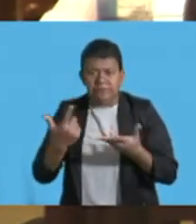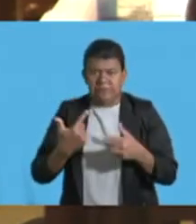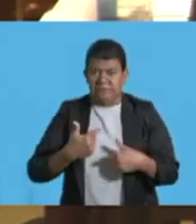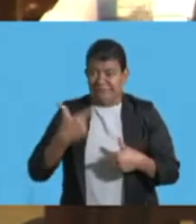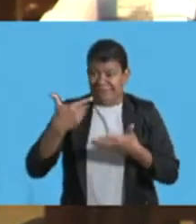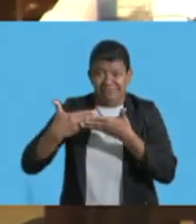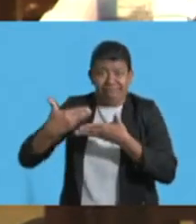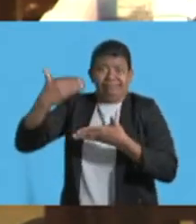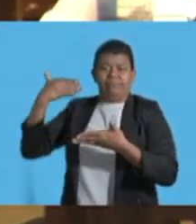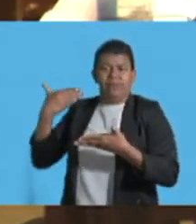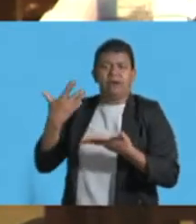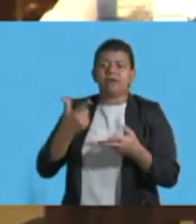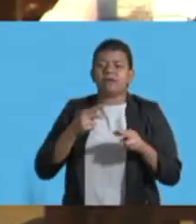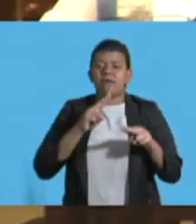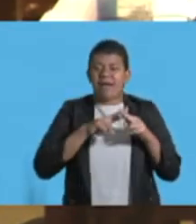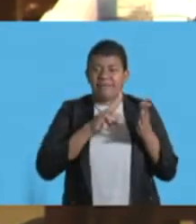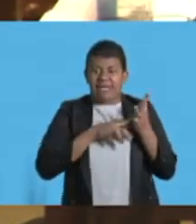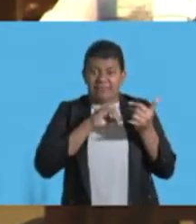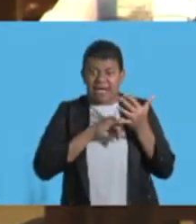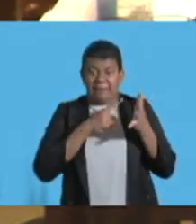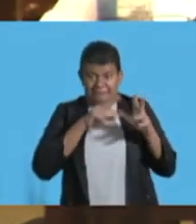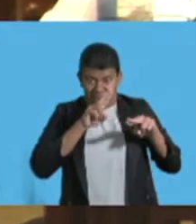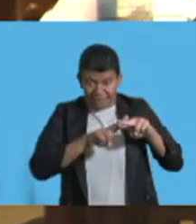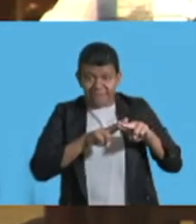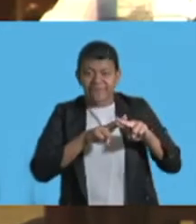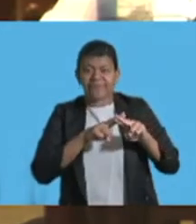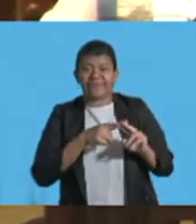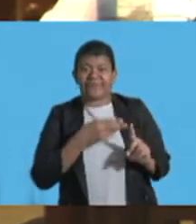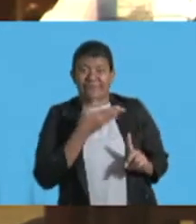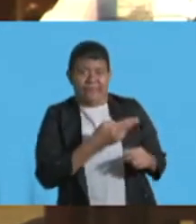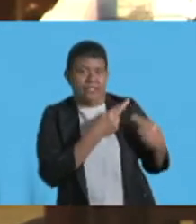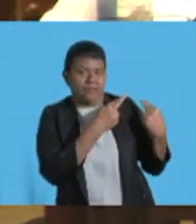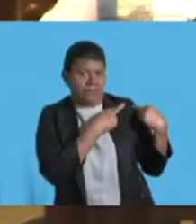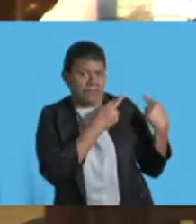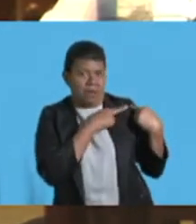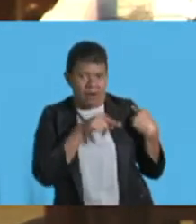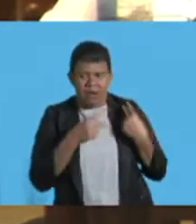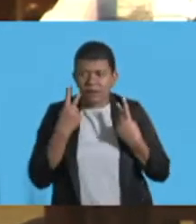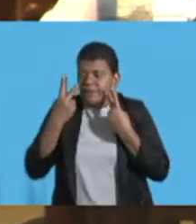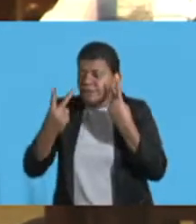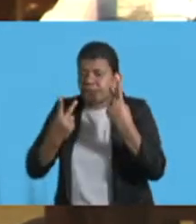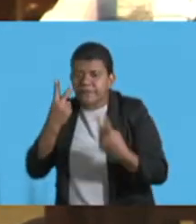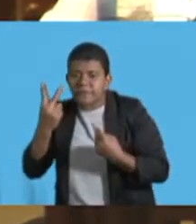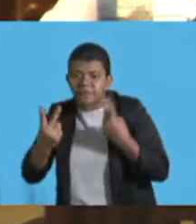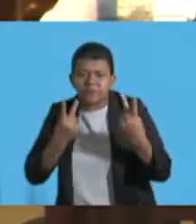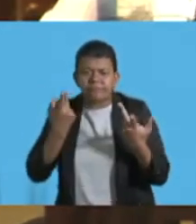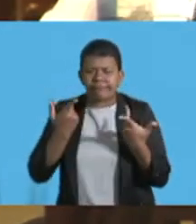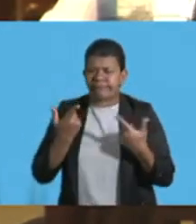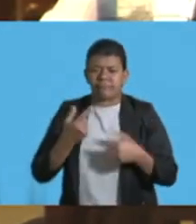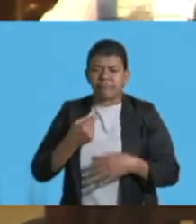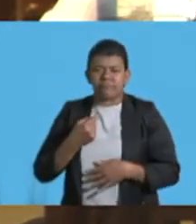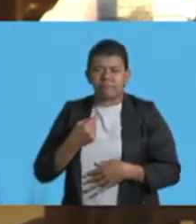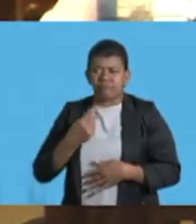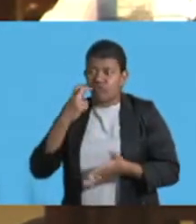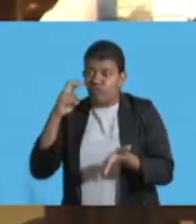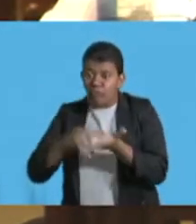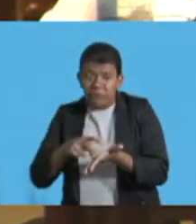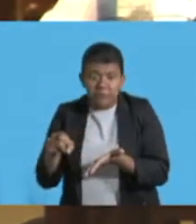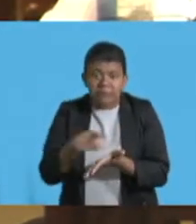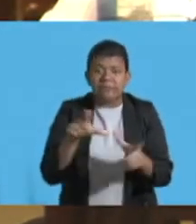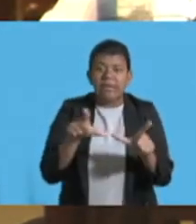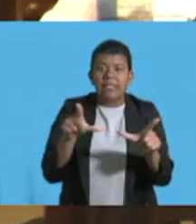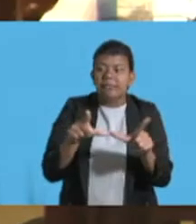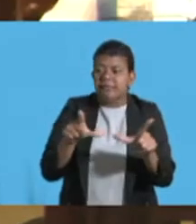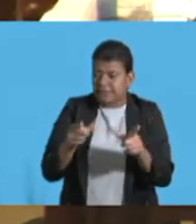is responsible for registration of 1,831 boatmasters, 703 Master